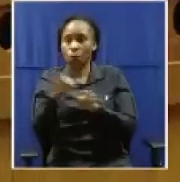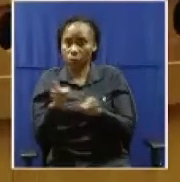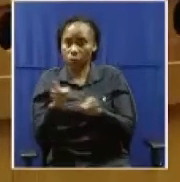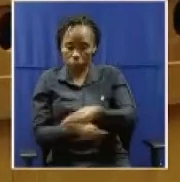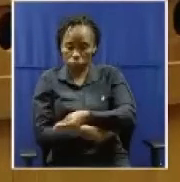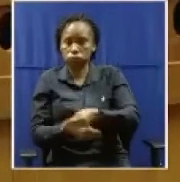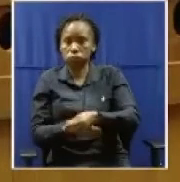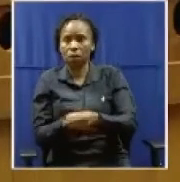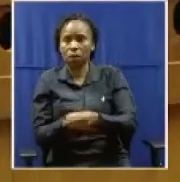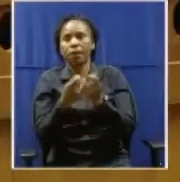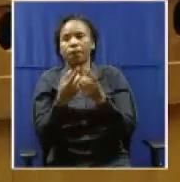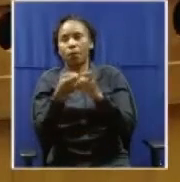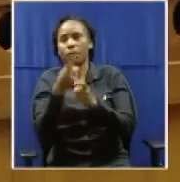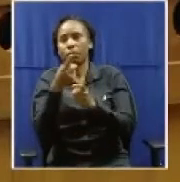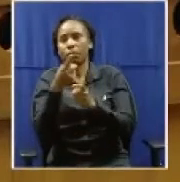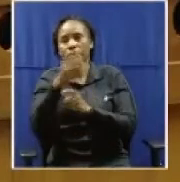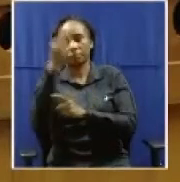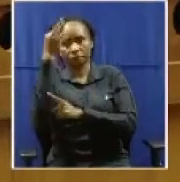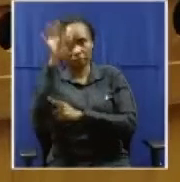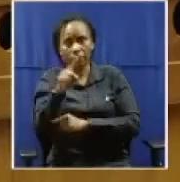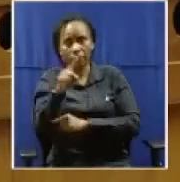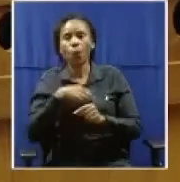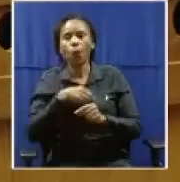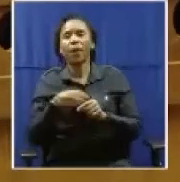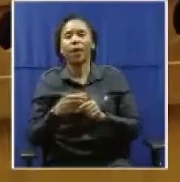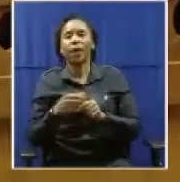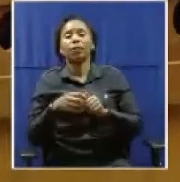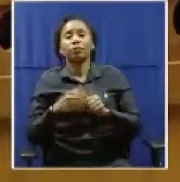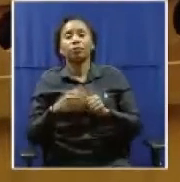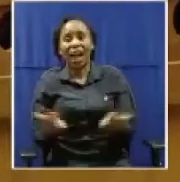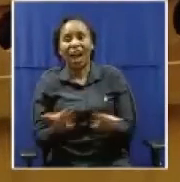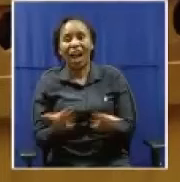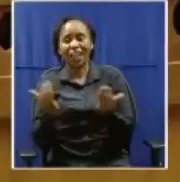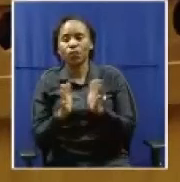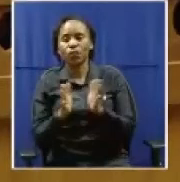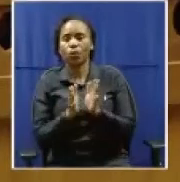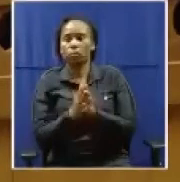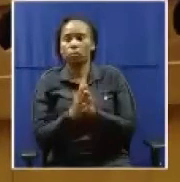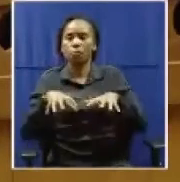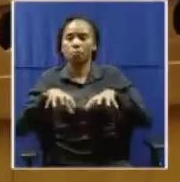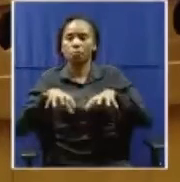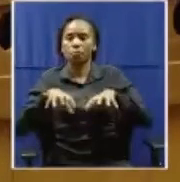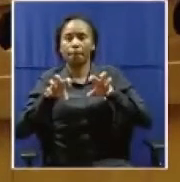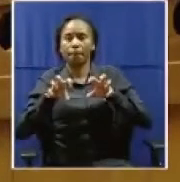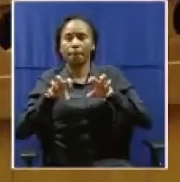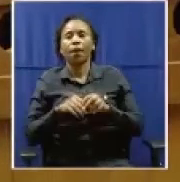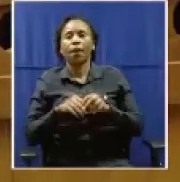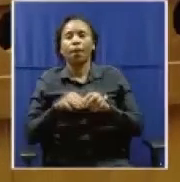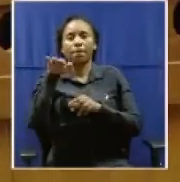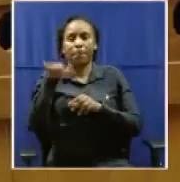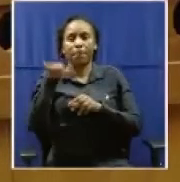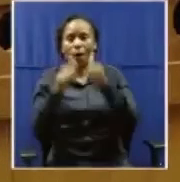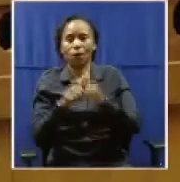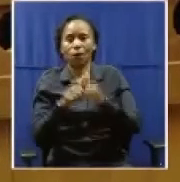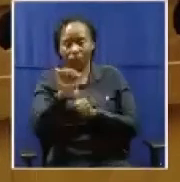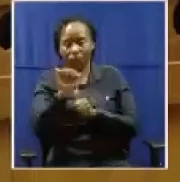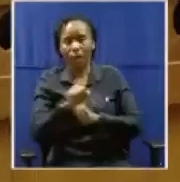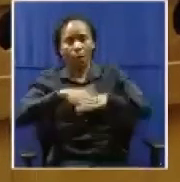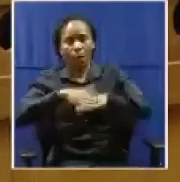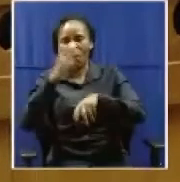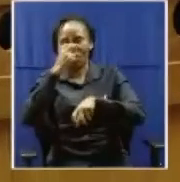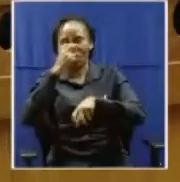system we're encouraged by the early freezing of bank accounts that have already taken place clearly however much more needs to be